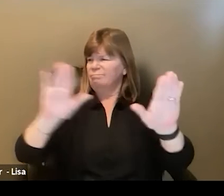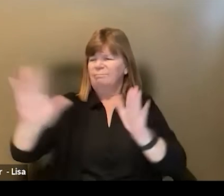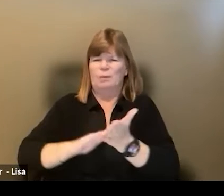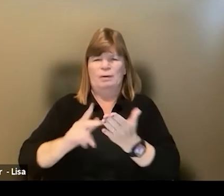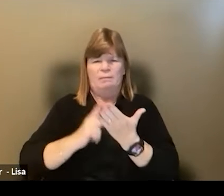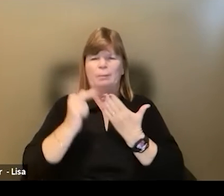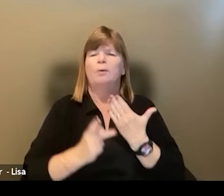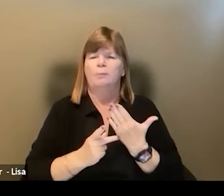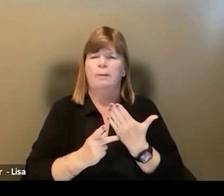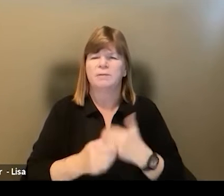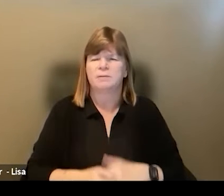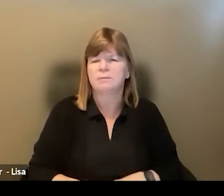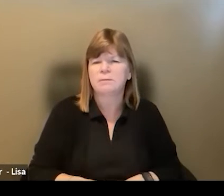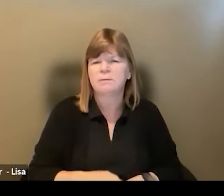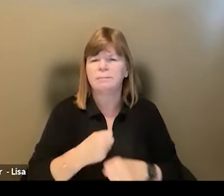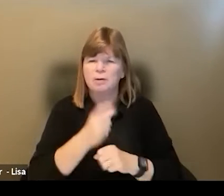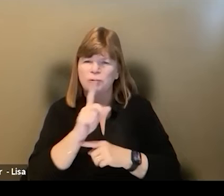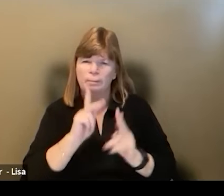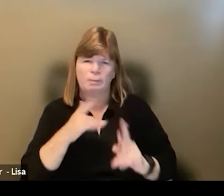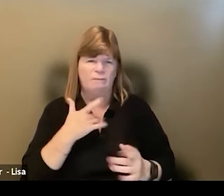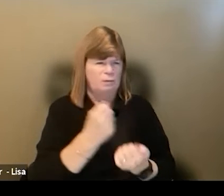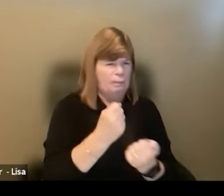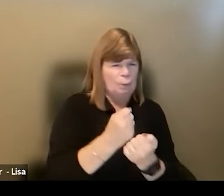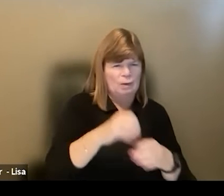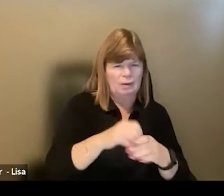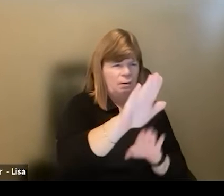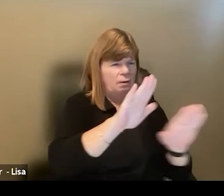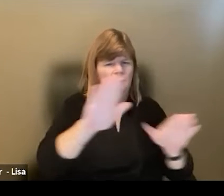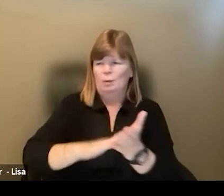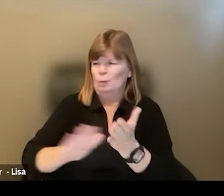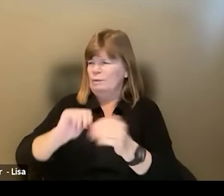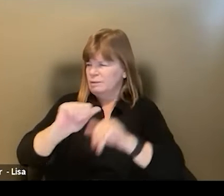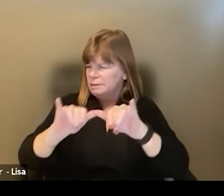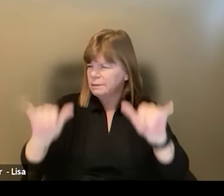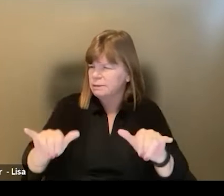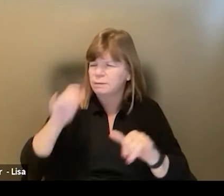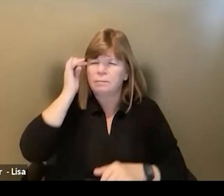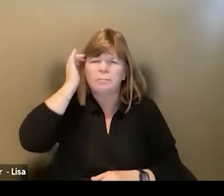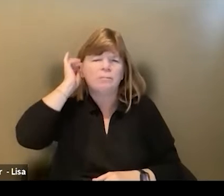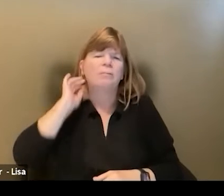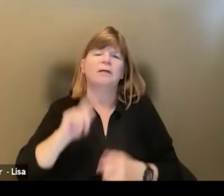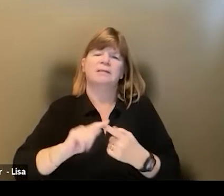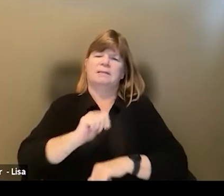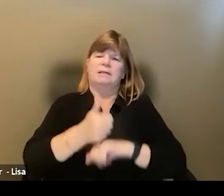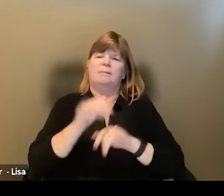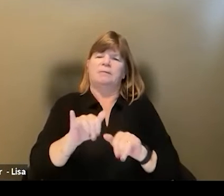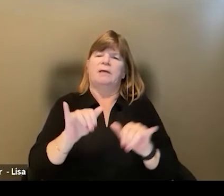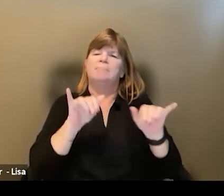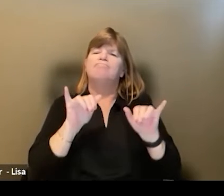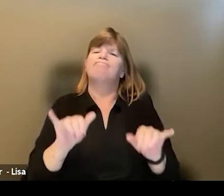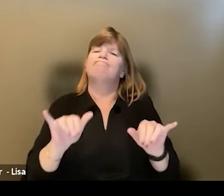programs, ensuring people feel supported within those waiver systems and structures, and creating that consistency